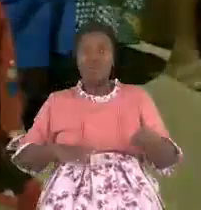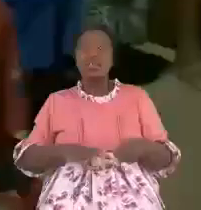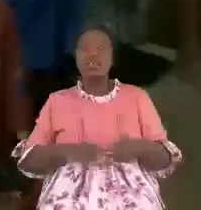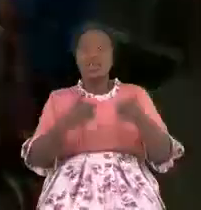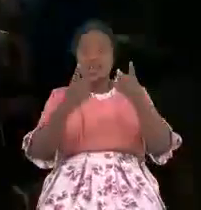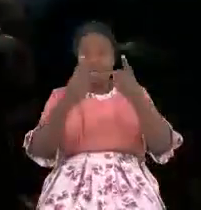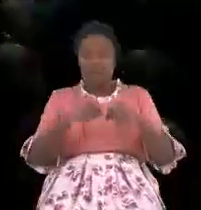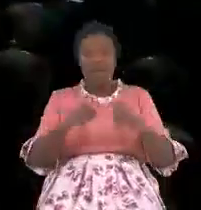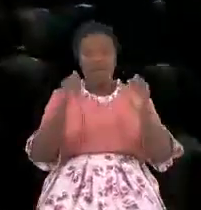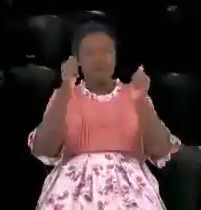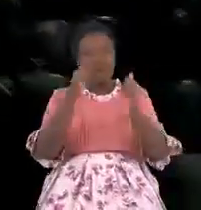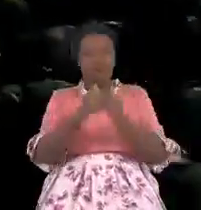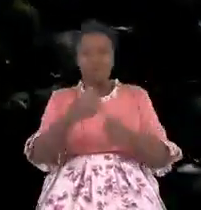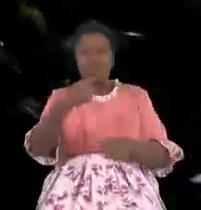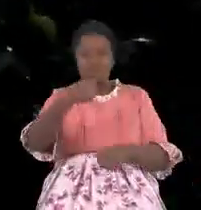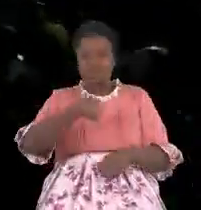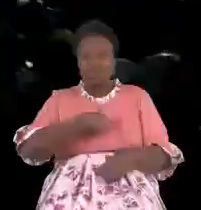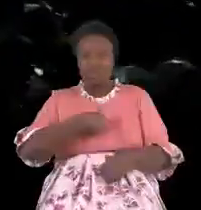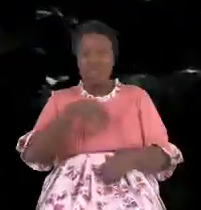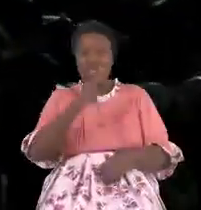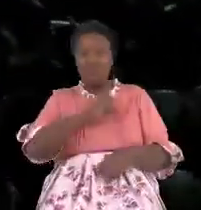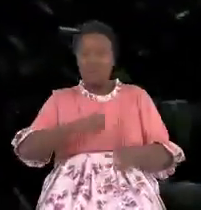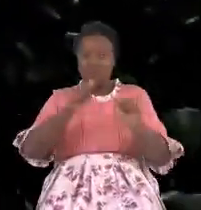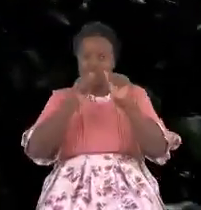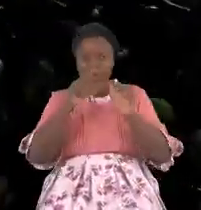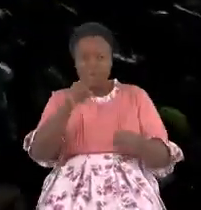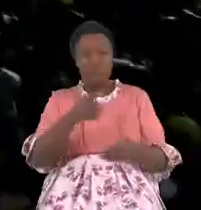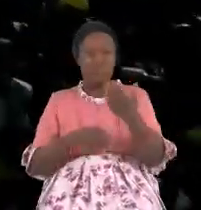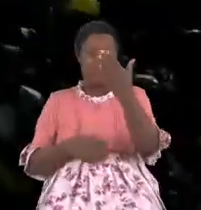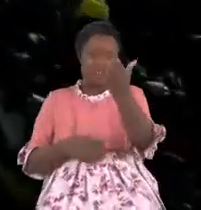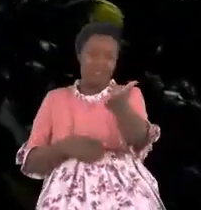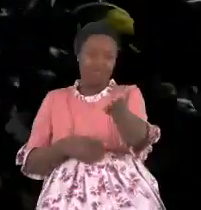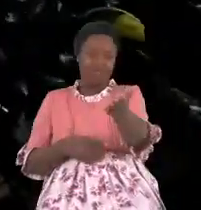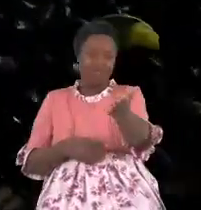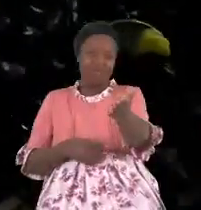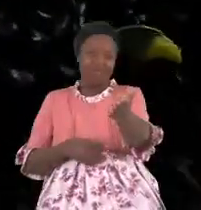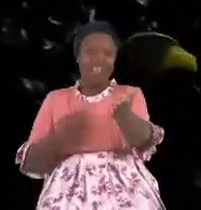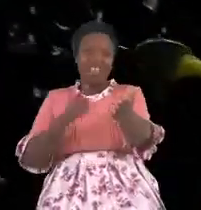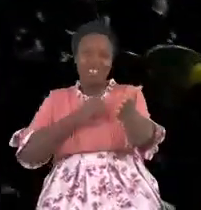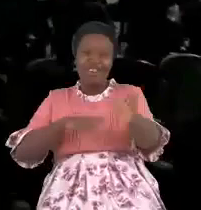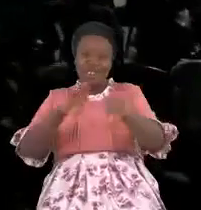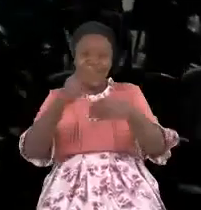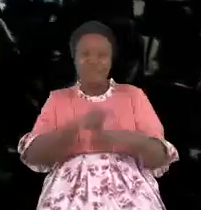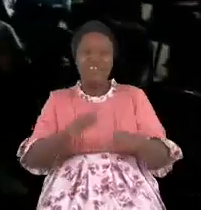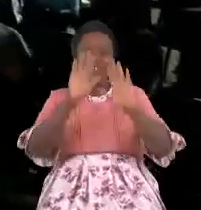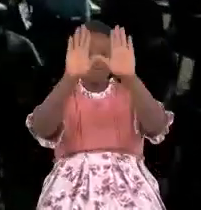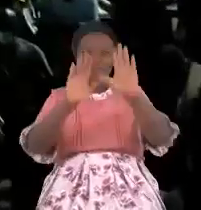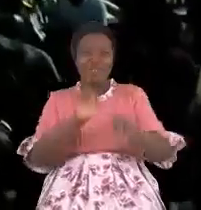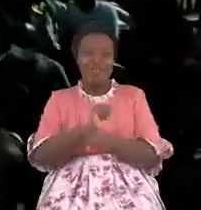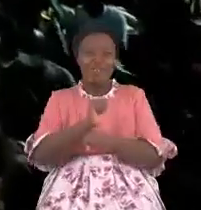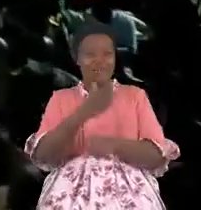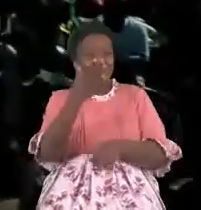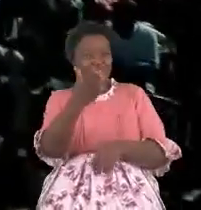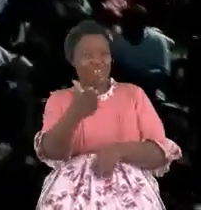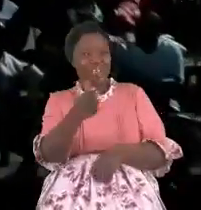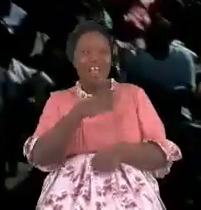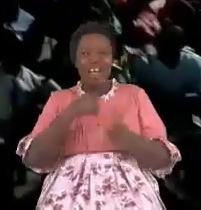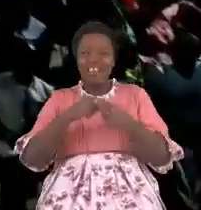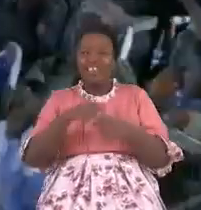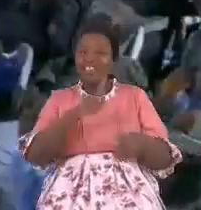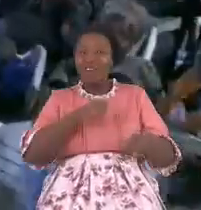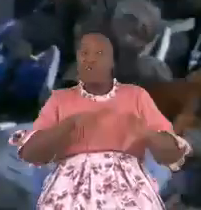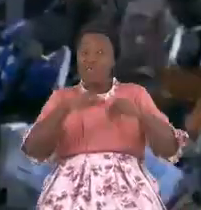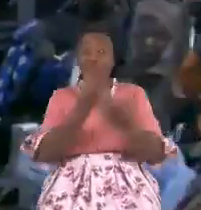me the lord bless you there the lord give you a miracle there and the lord grant your salvation